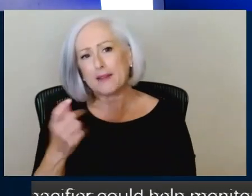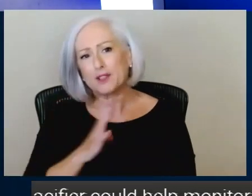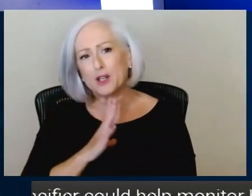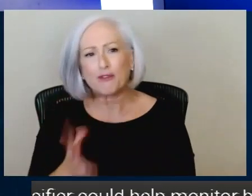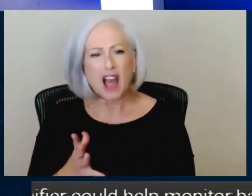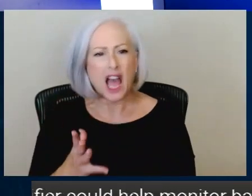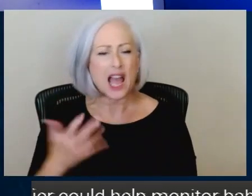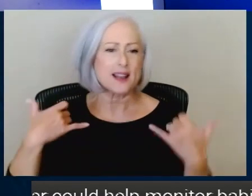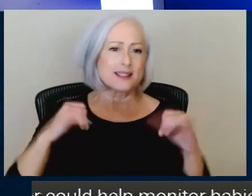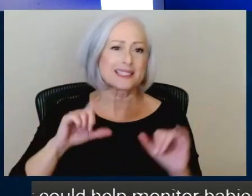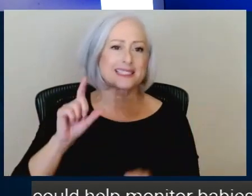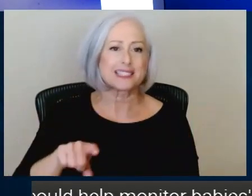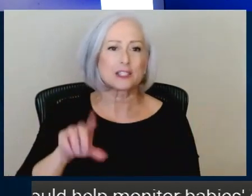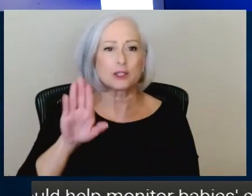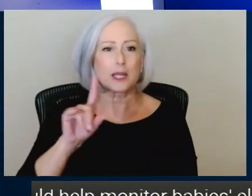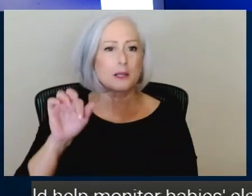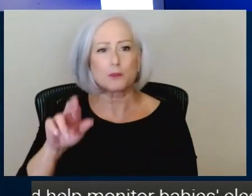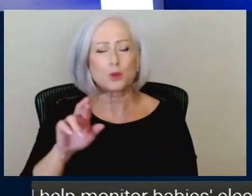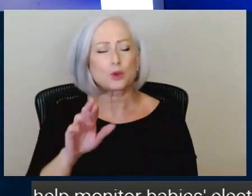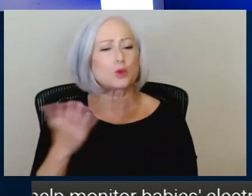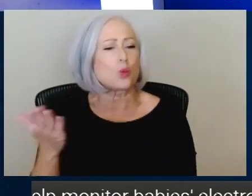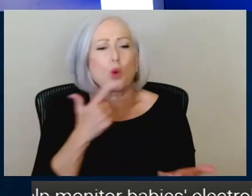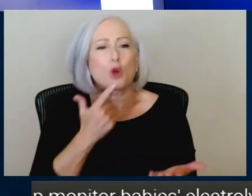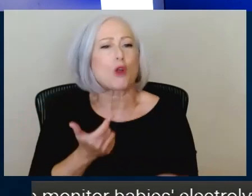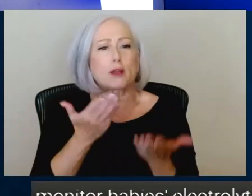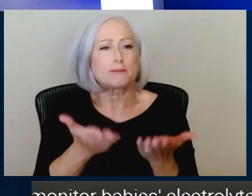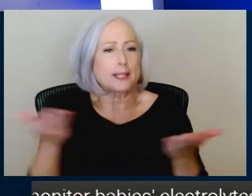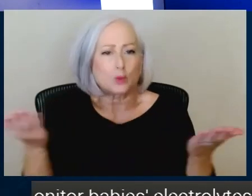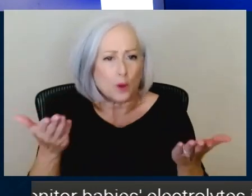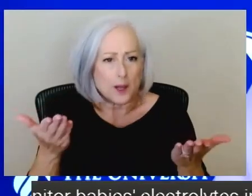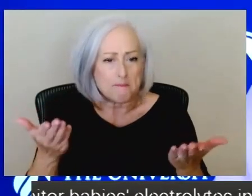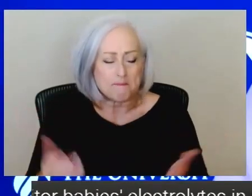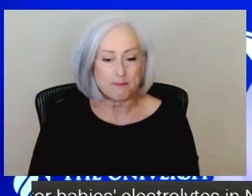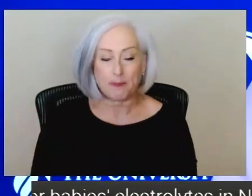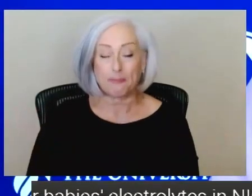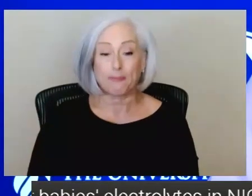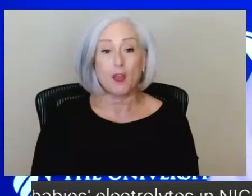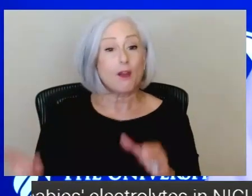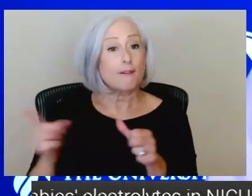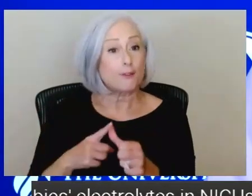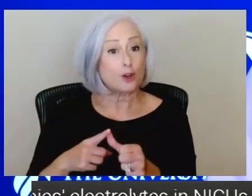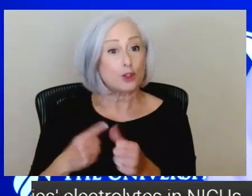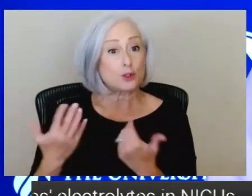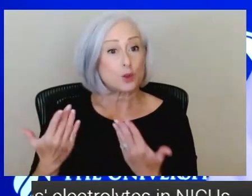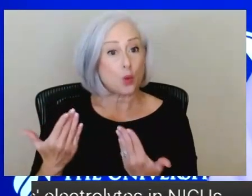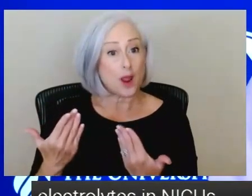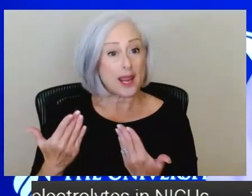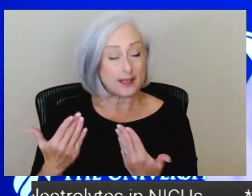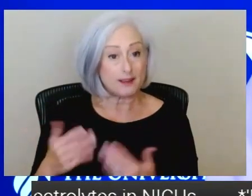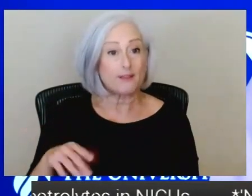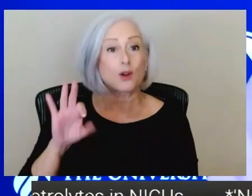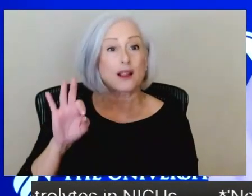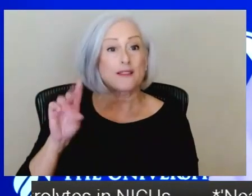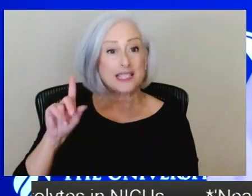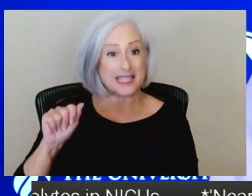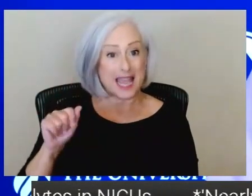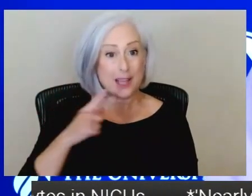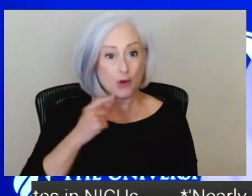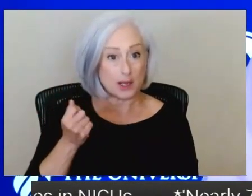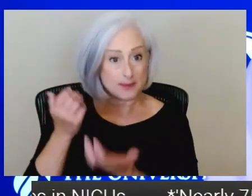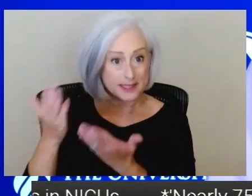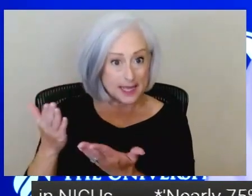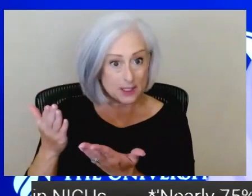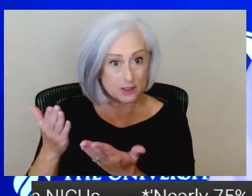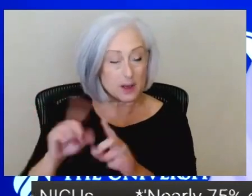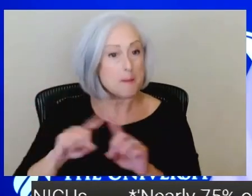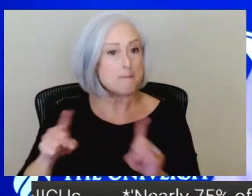booster? What kind of recommendations do we give? Yeah, I mean, first of all, we want to wait to see what the recommendation is, but I think it's smart. I think what we have